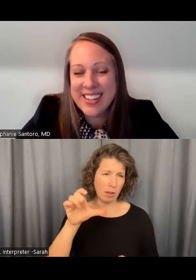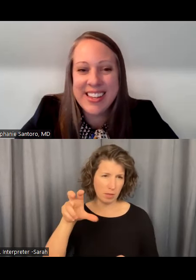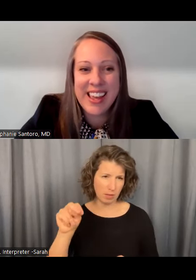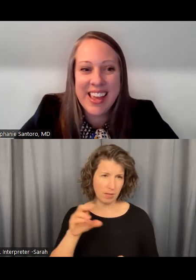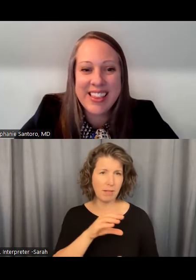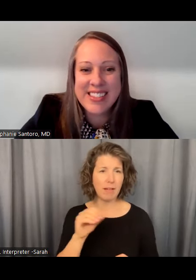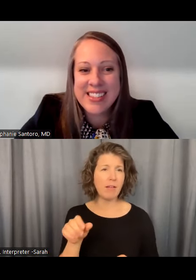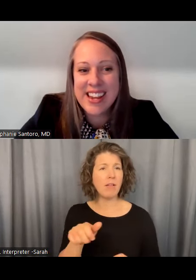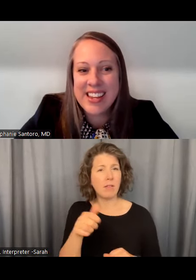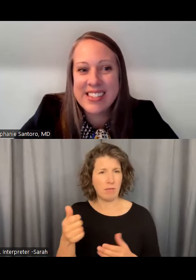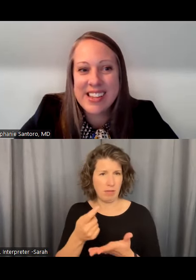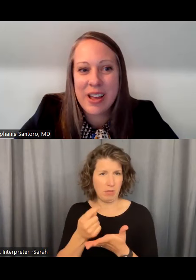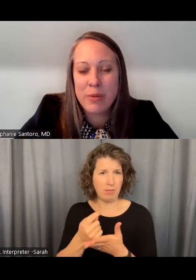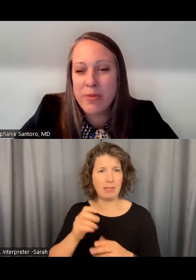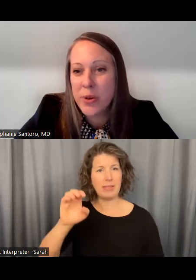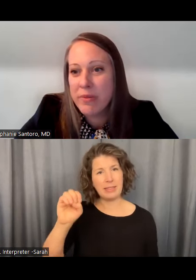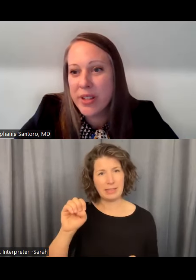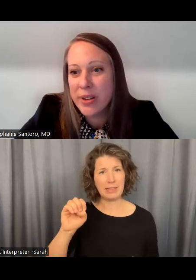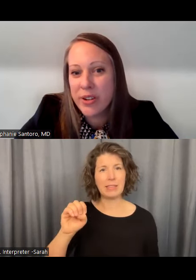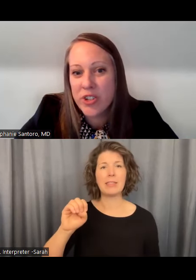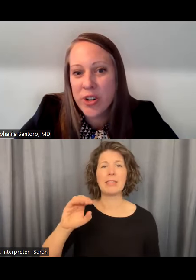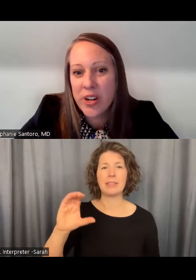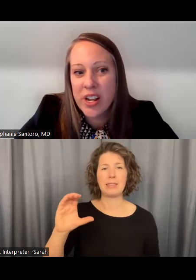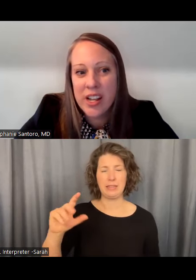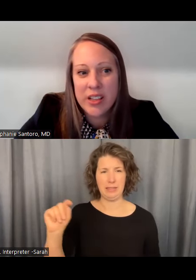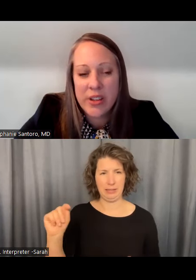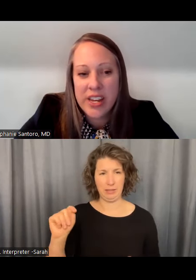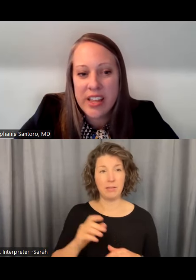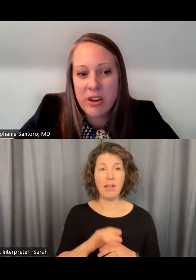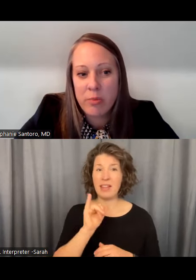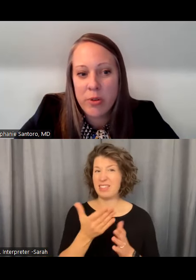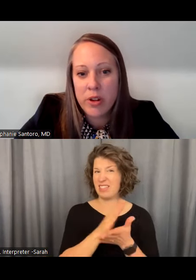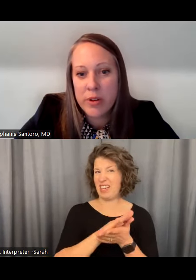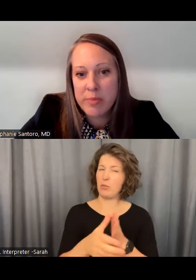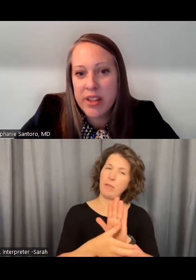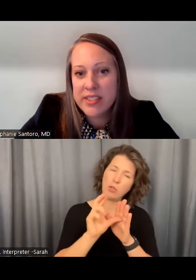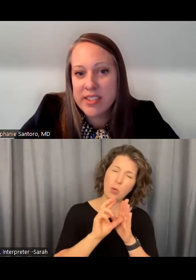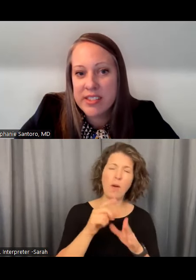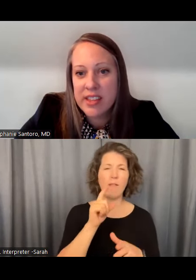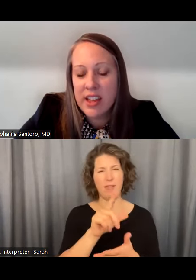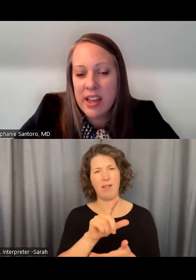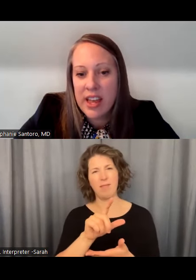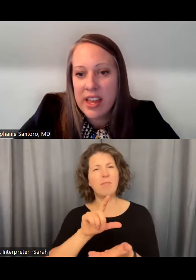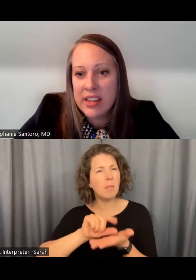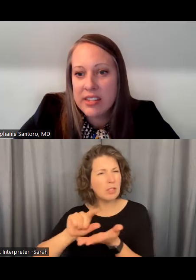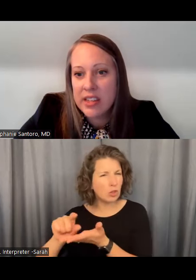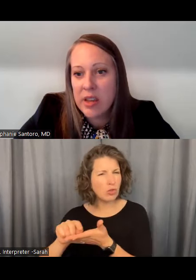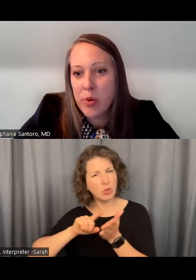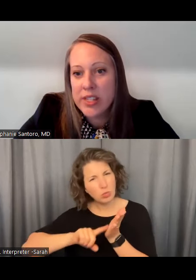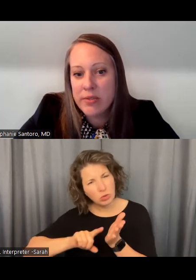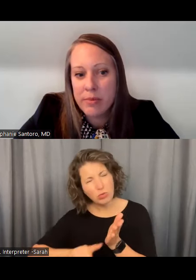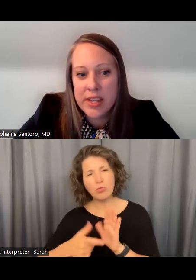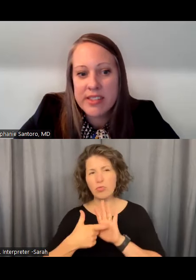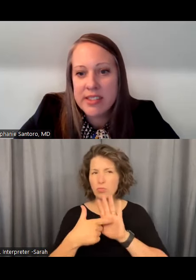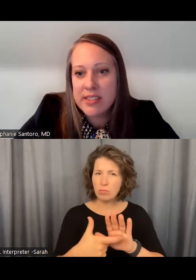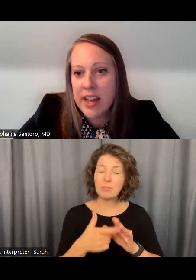ECT. And this is a nice review of the literature looking at therapeutic responses. And the key